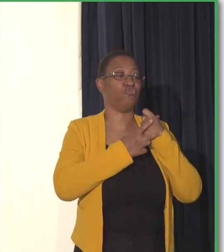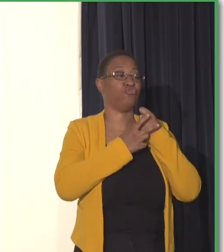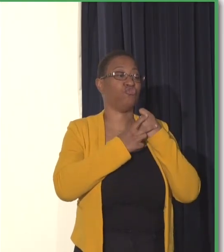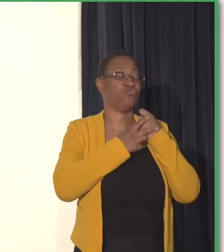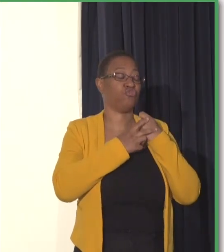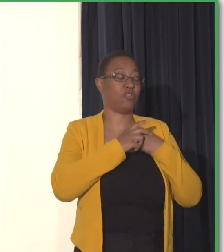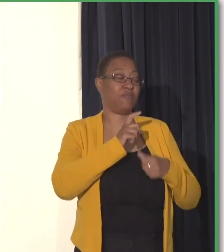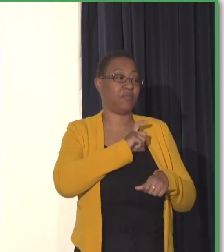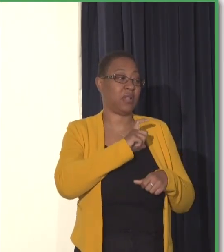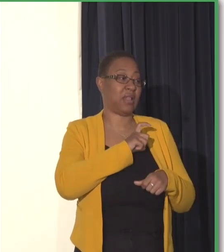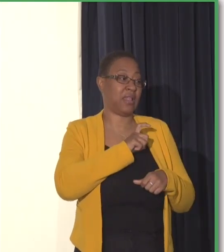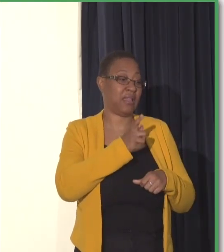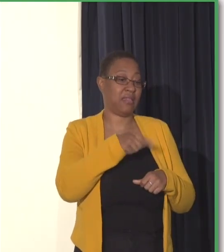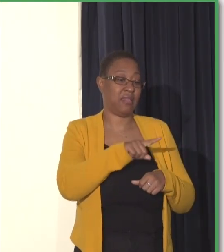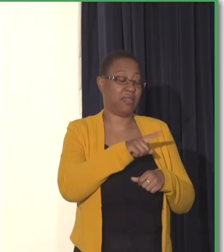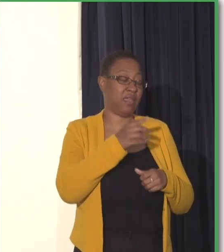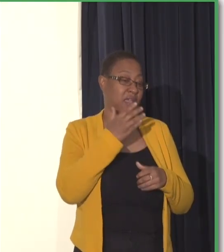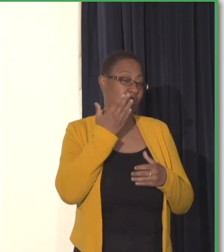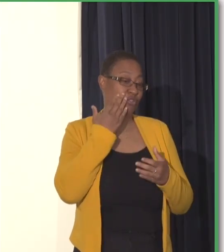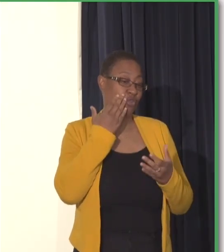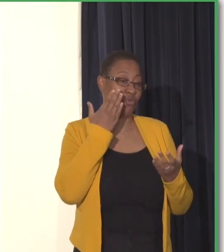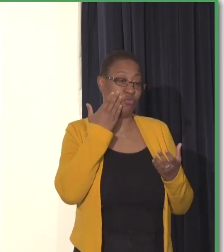even,